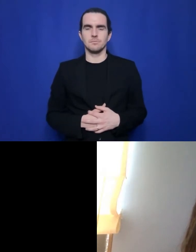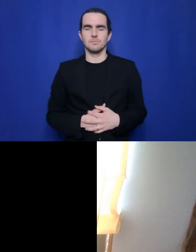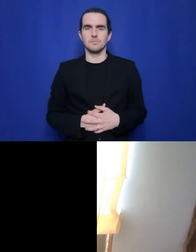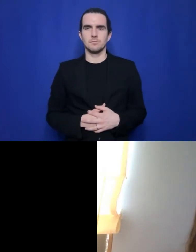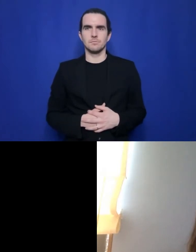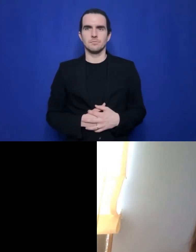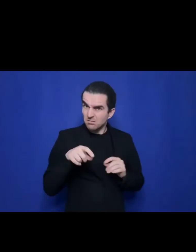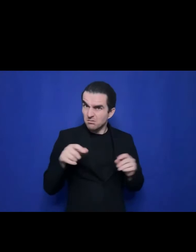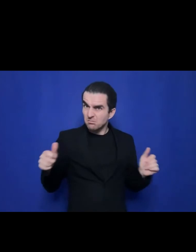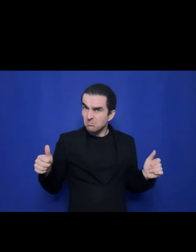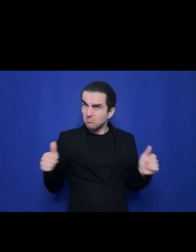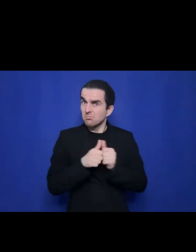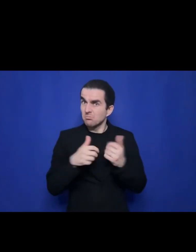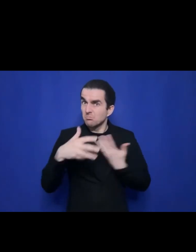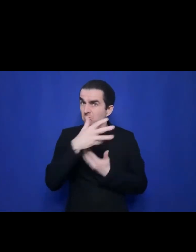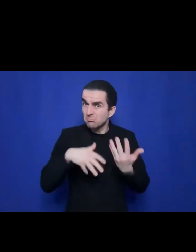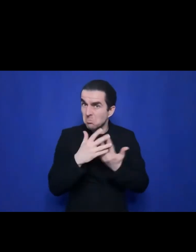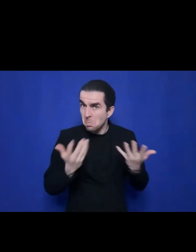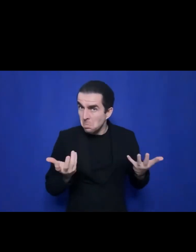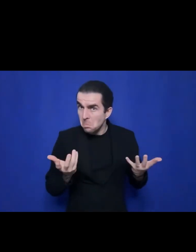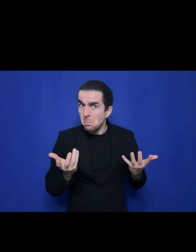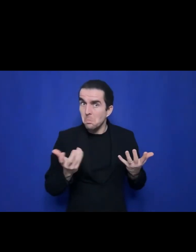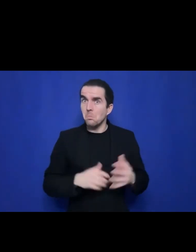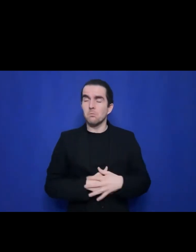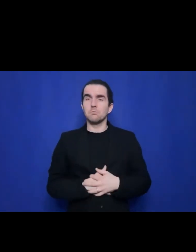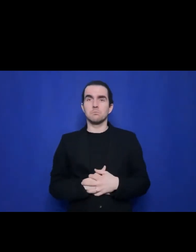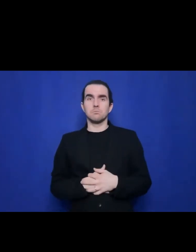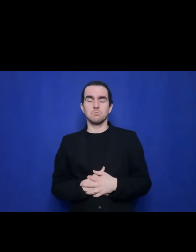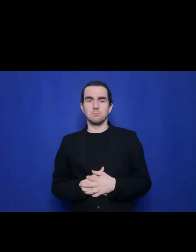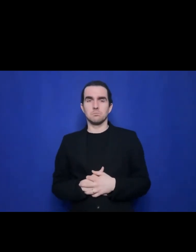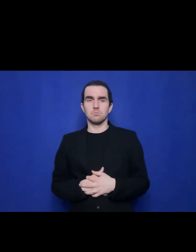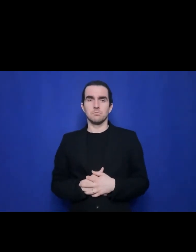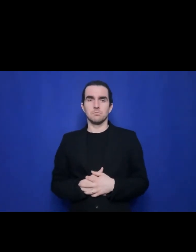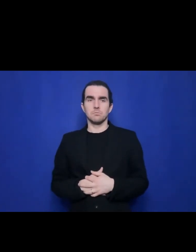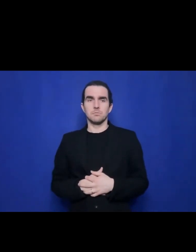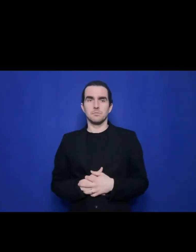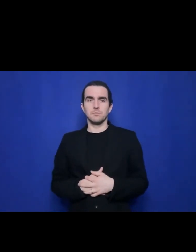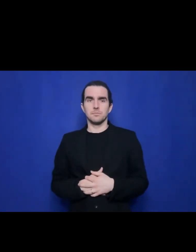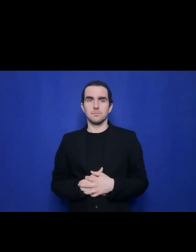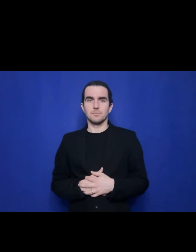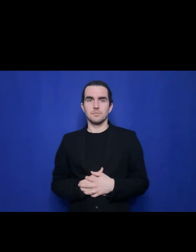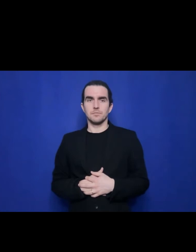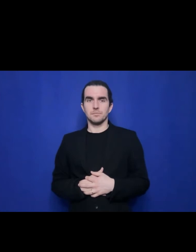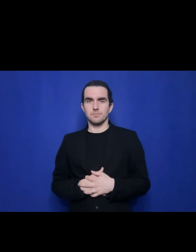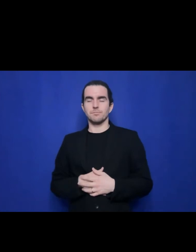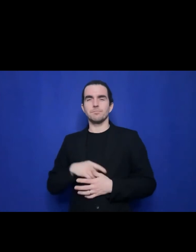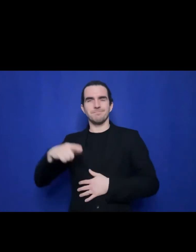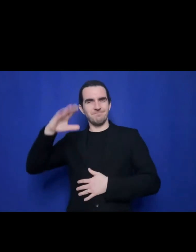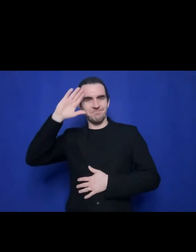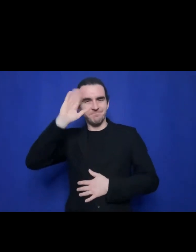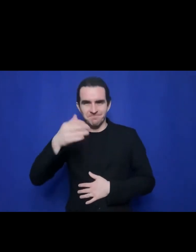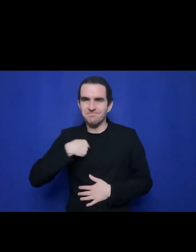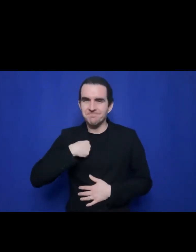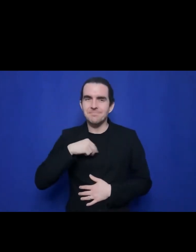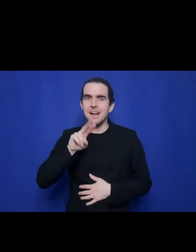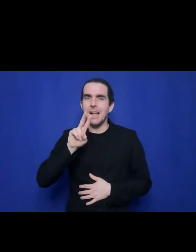answer? Hi, this is Nefertiti. I absolutely think it is crucial to include us. I